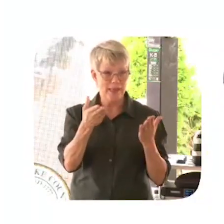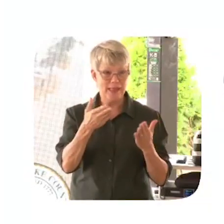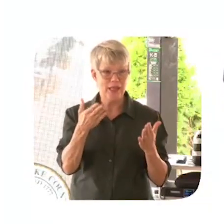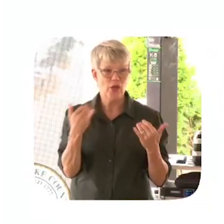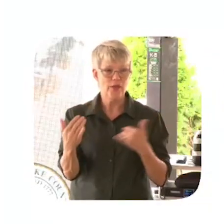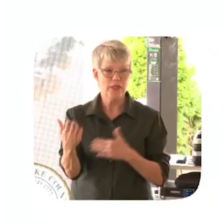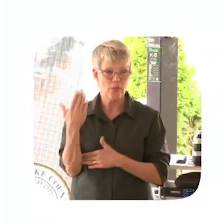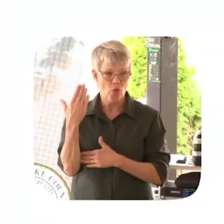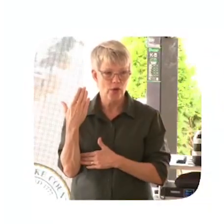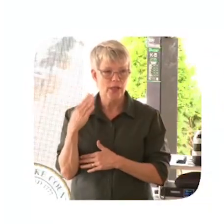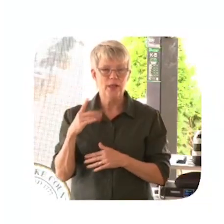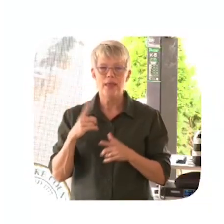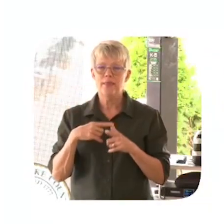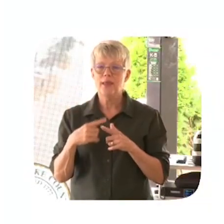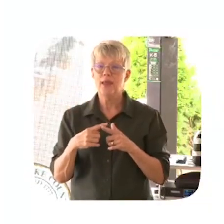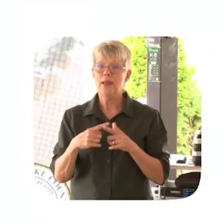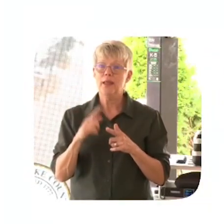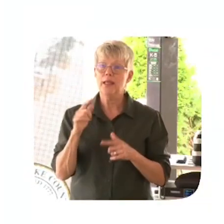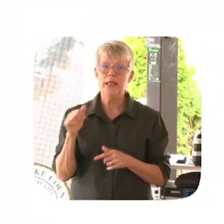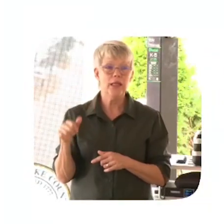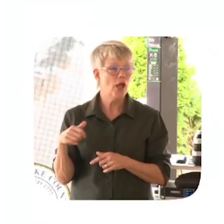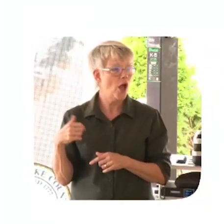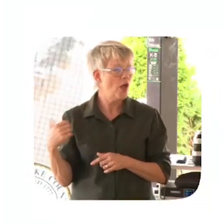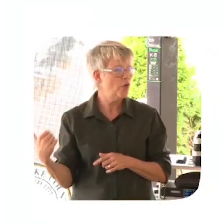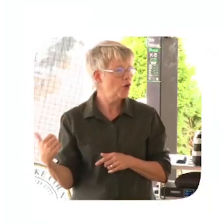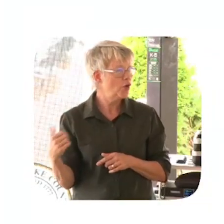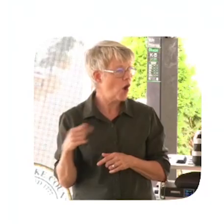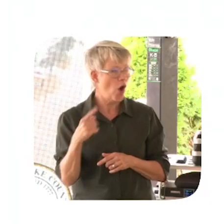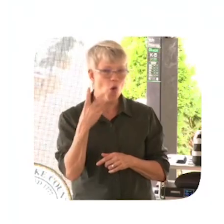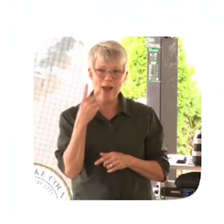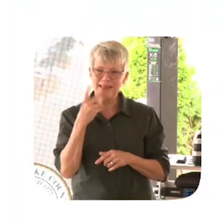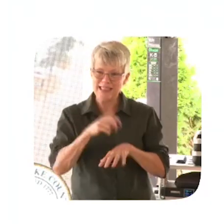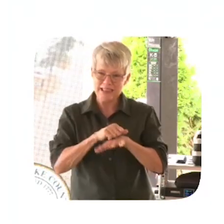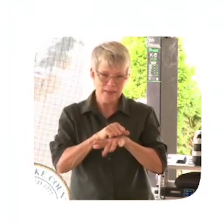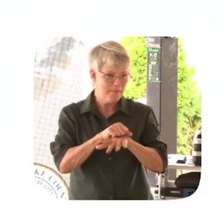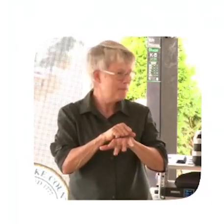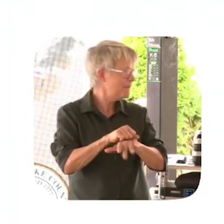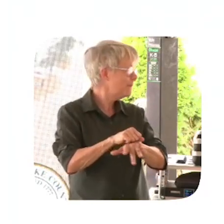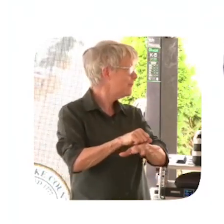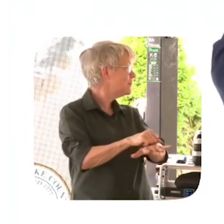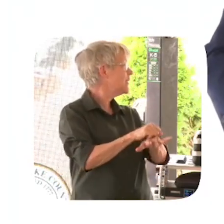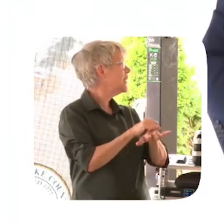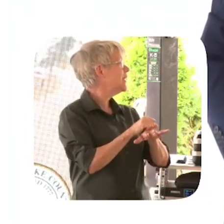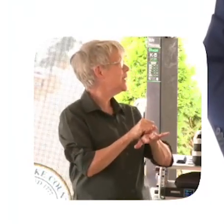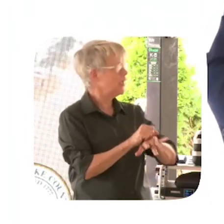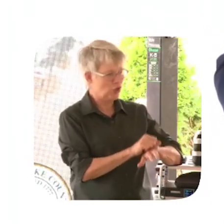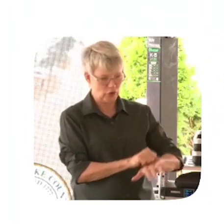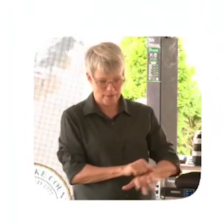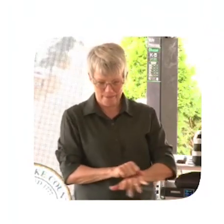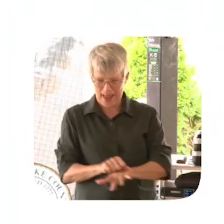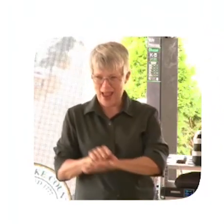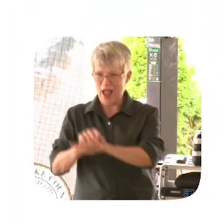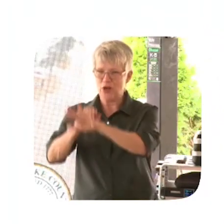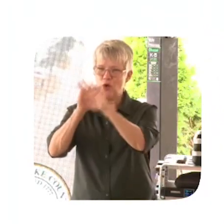morning. Any other, well, Mr. Granddaddy Longlegs is coming this evening. Let's ask him to